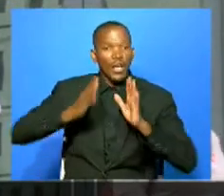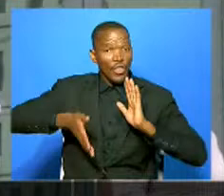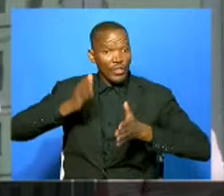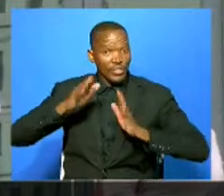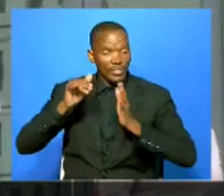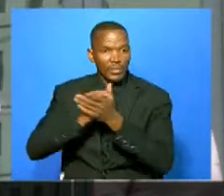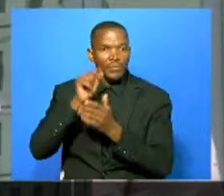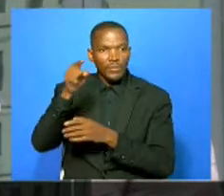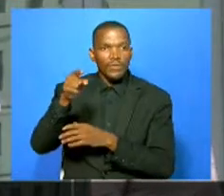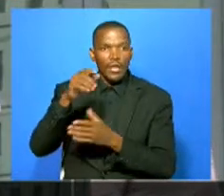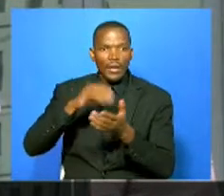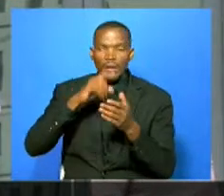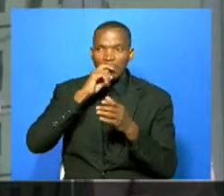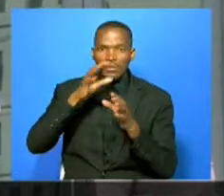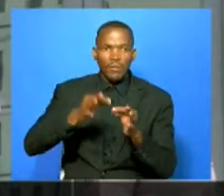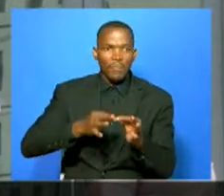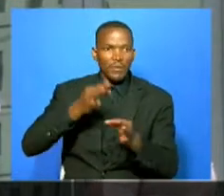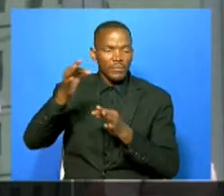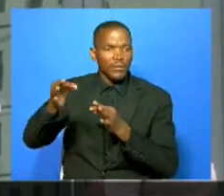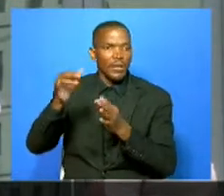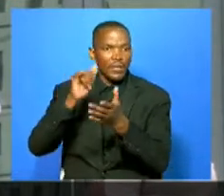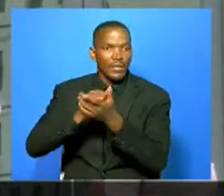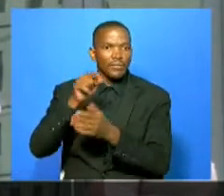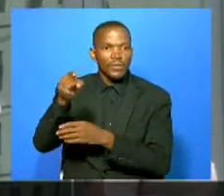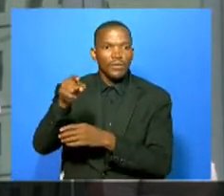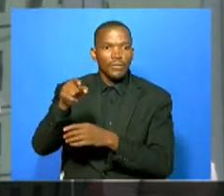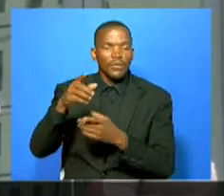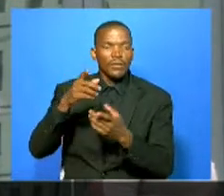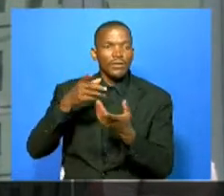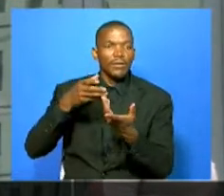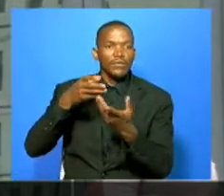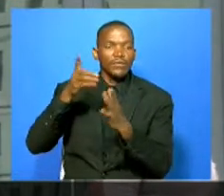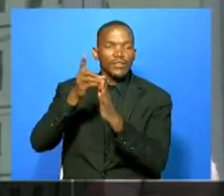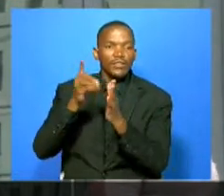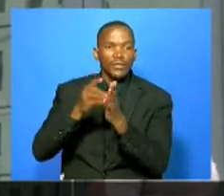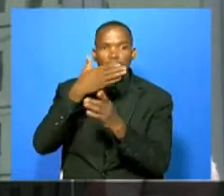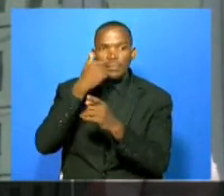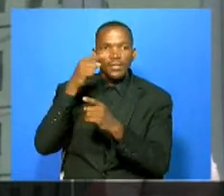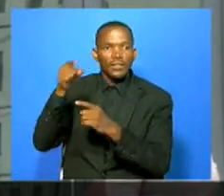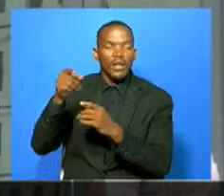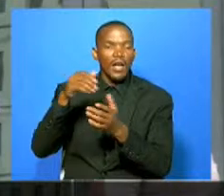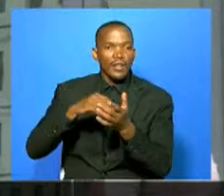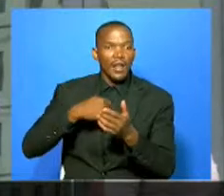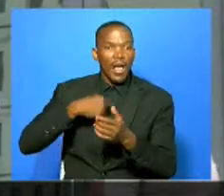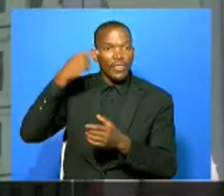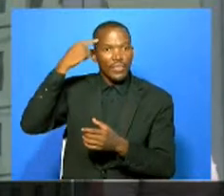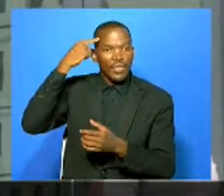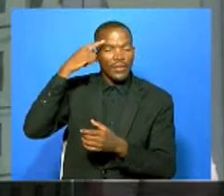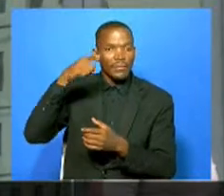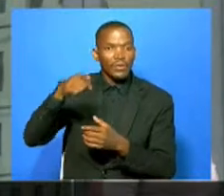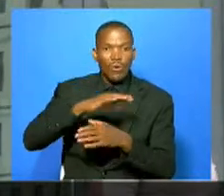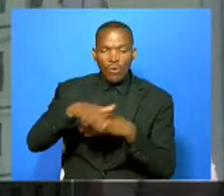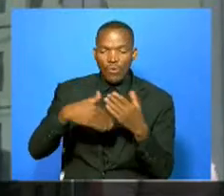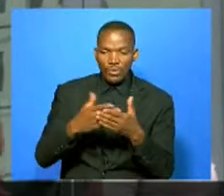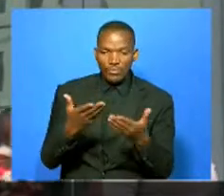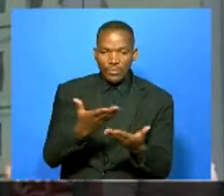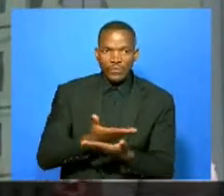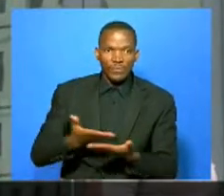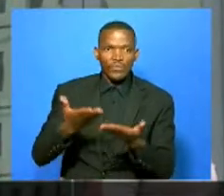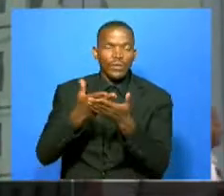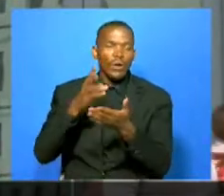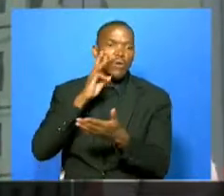that World Athletics postponed this event to a future date. I think the parties themselves